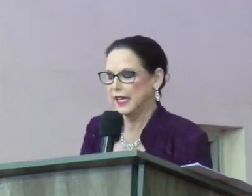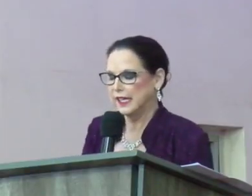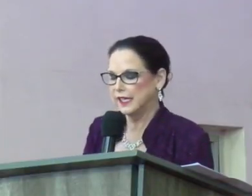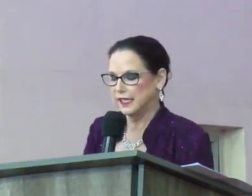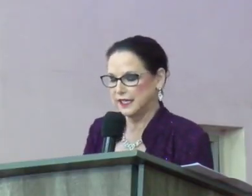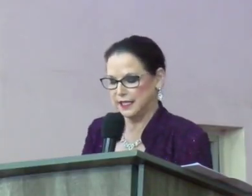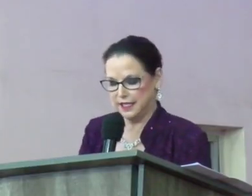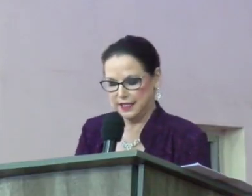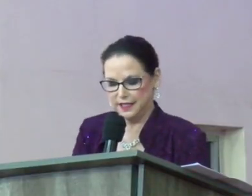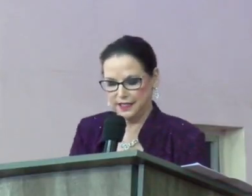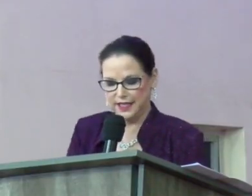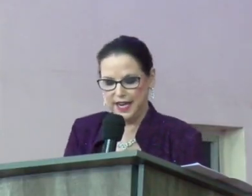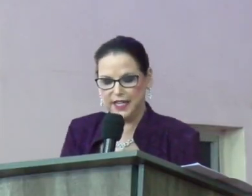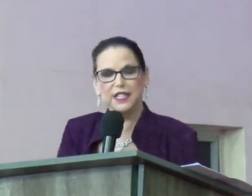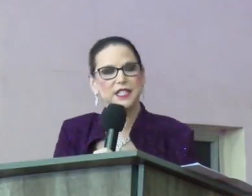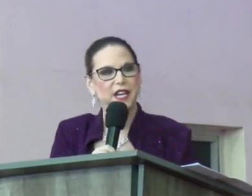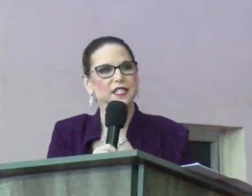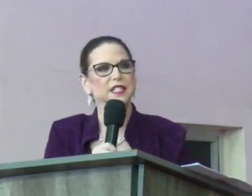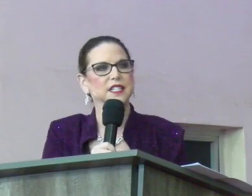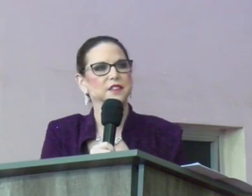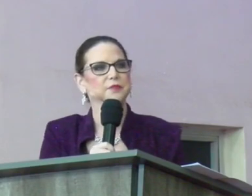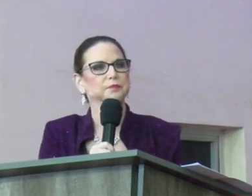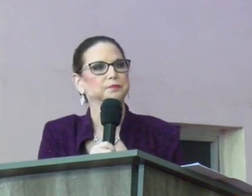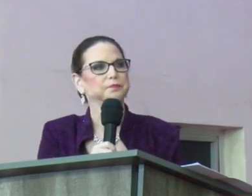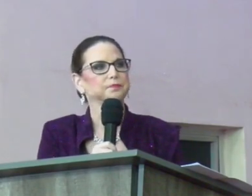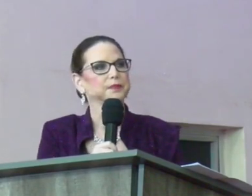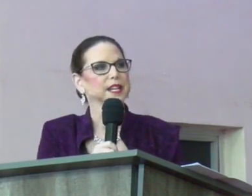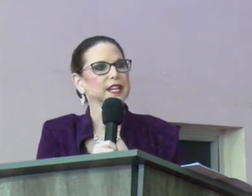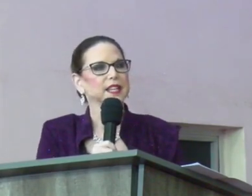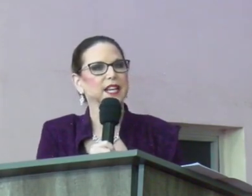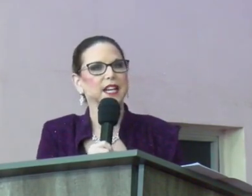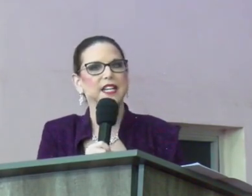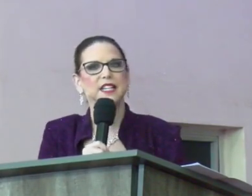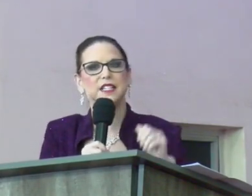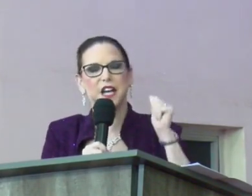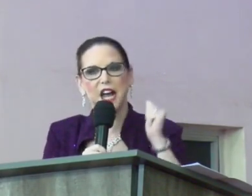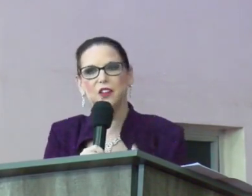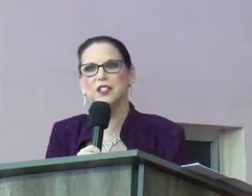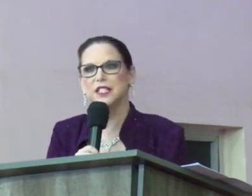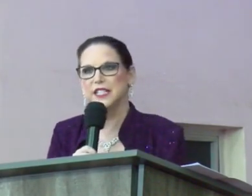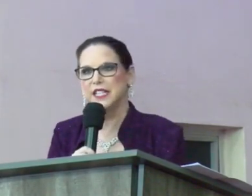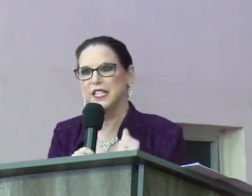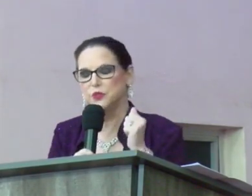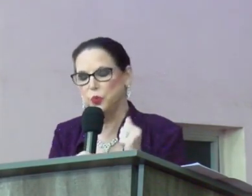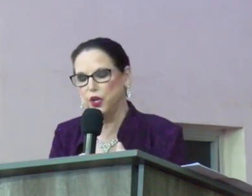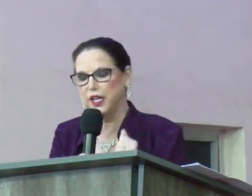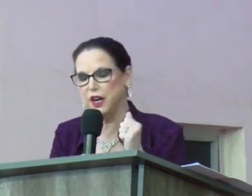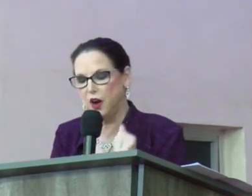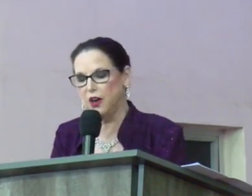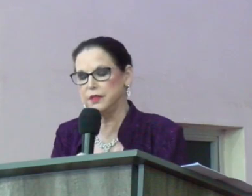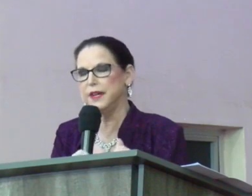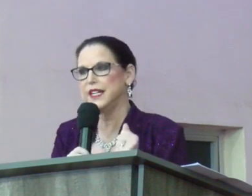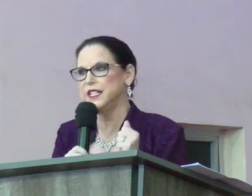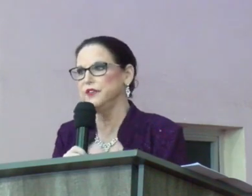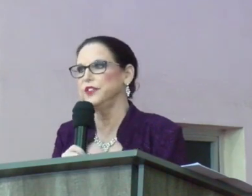wa wakfu wa Maasai. And I can attest that he tirelessly is working